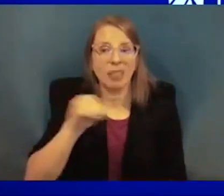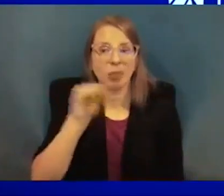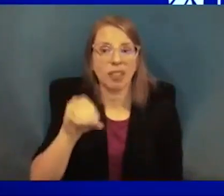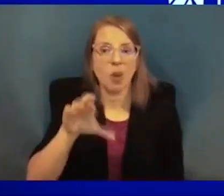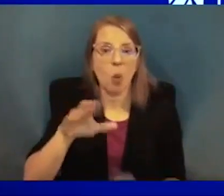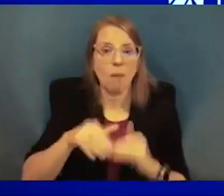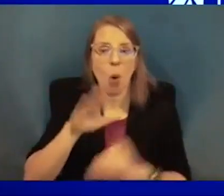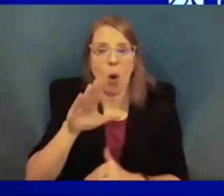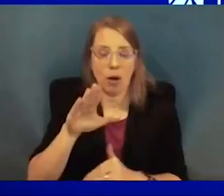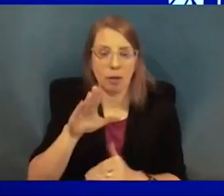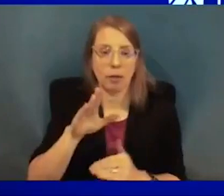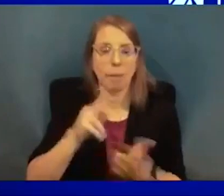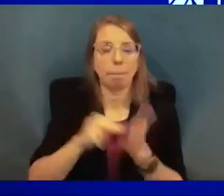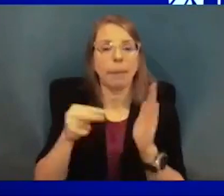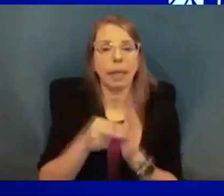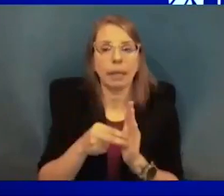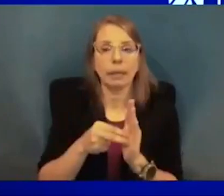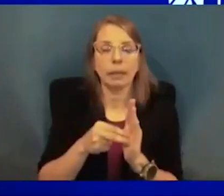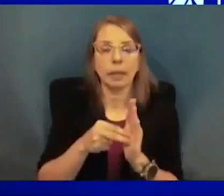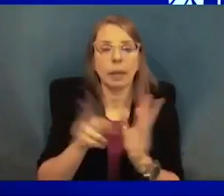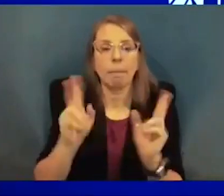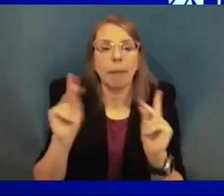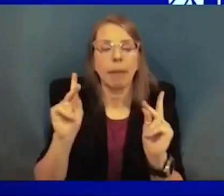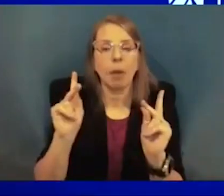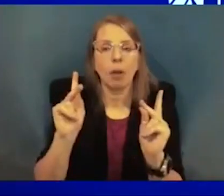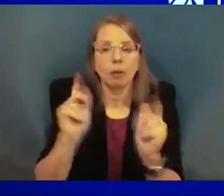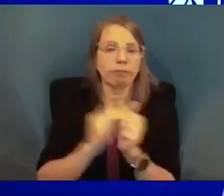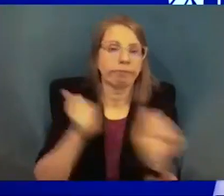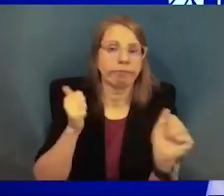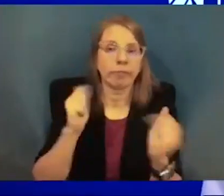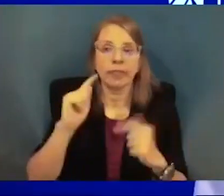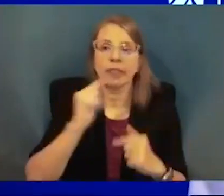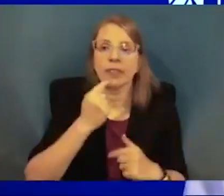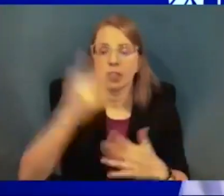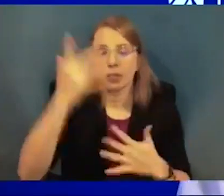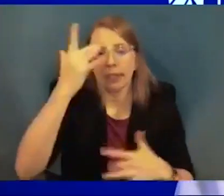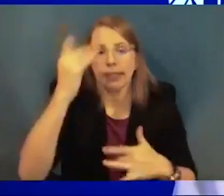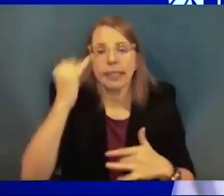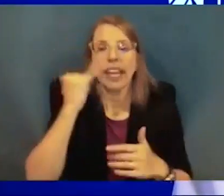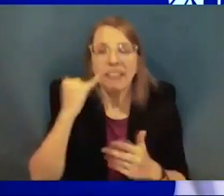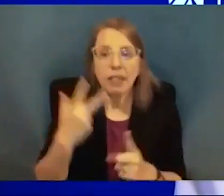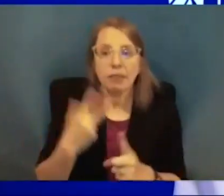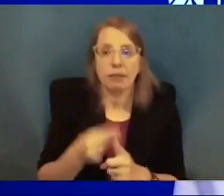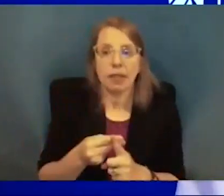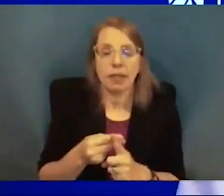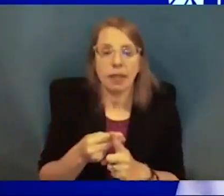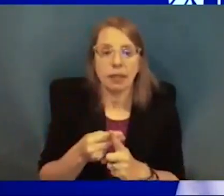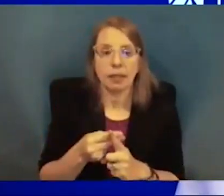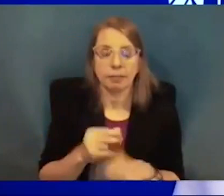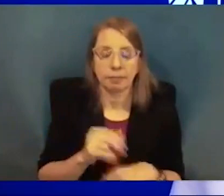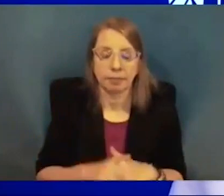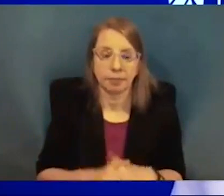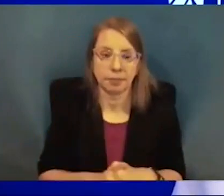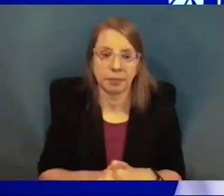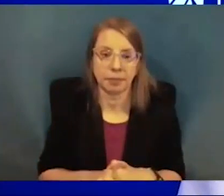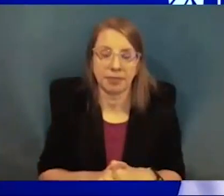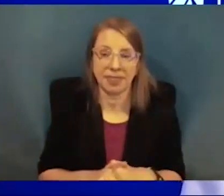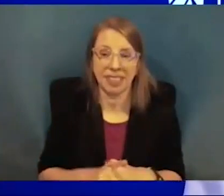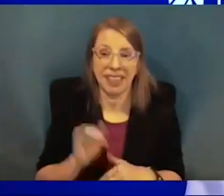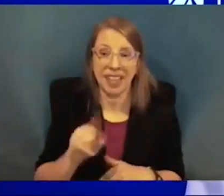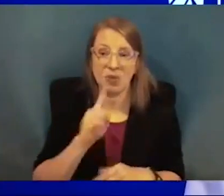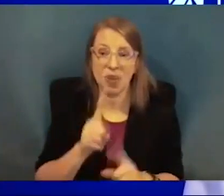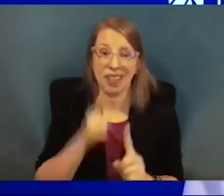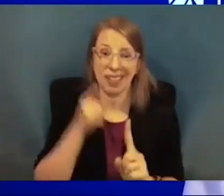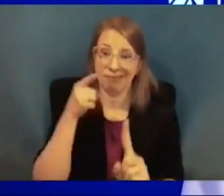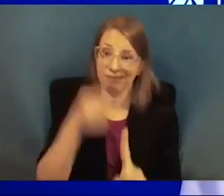people from hospitalization and severe disease if they are vaccinated. So I think that needs to continue to be the take-home point. I wouldn't be